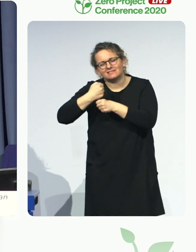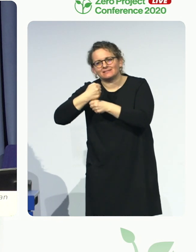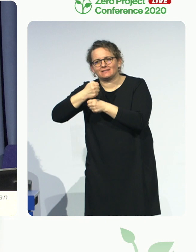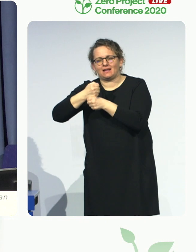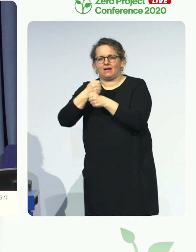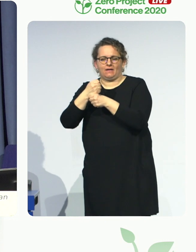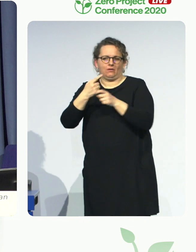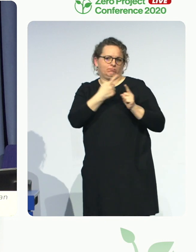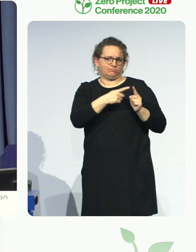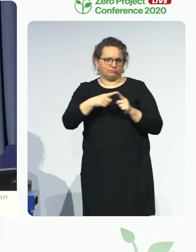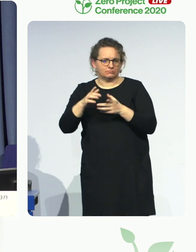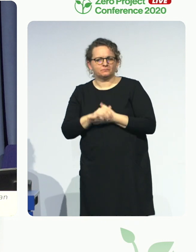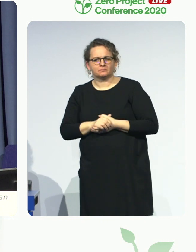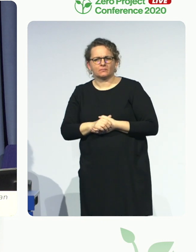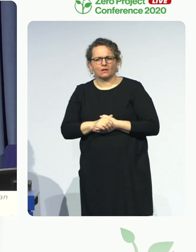achieved significant